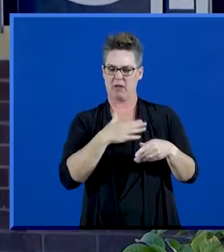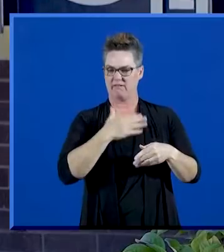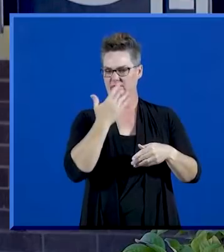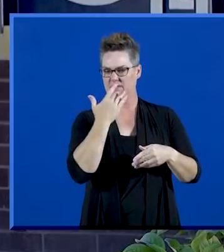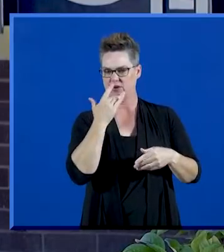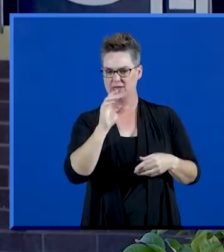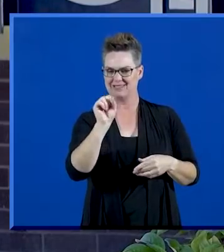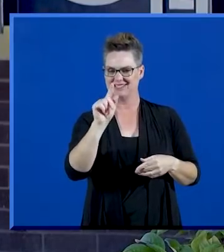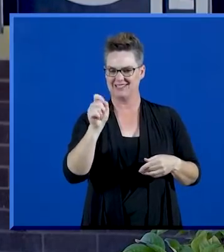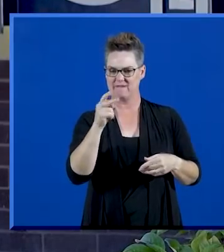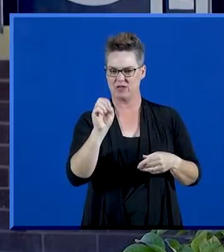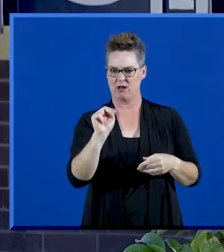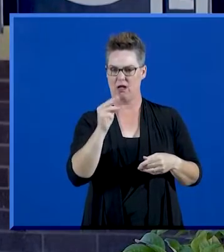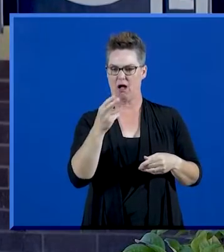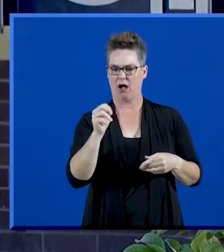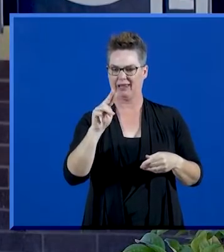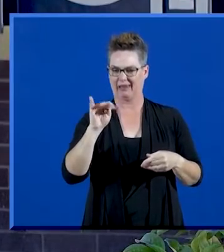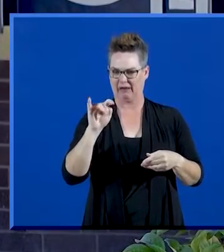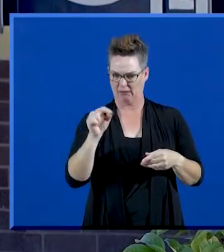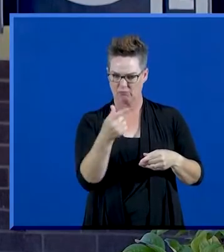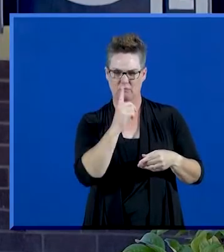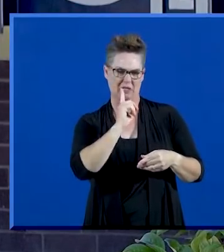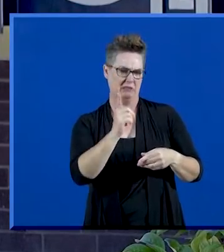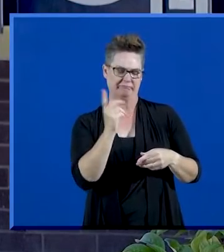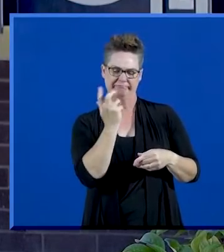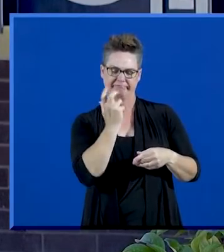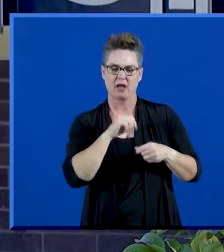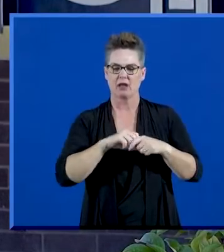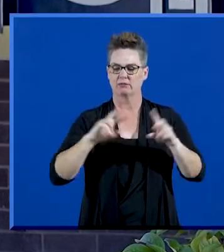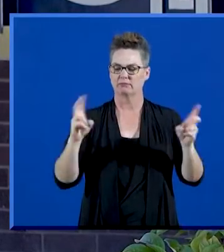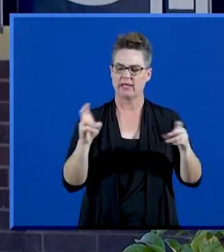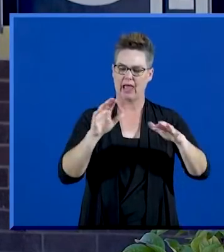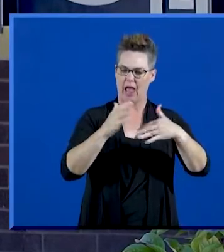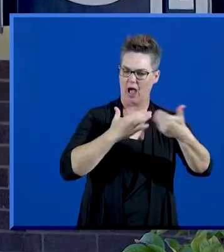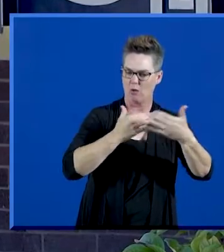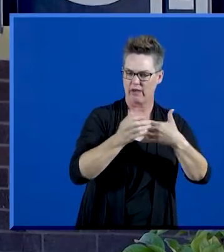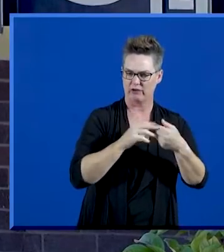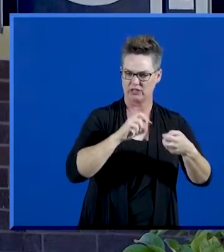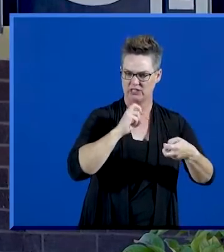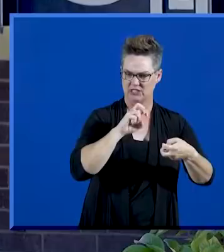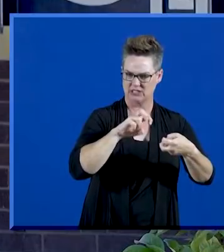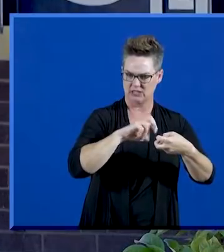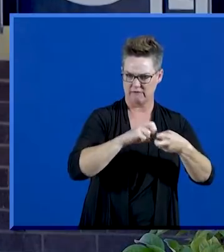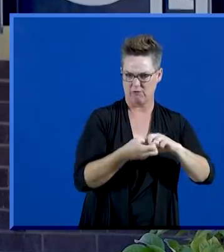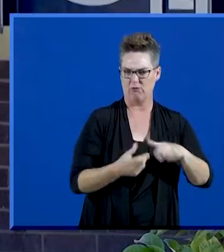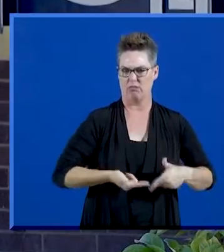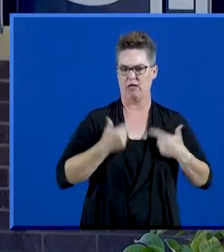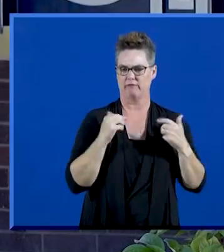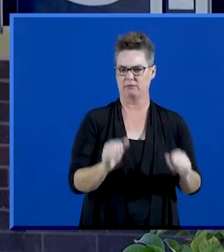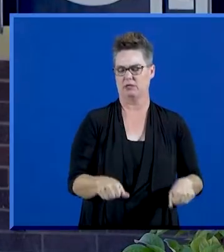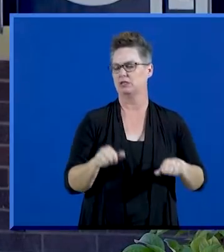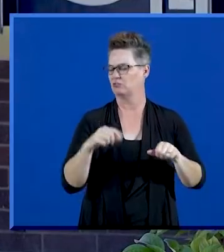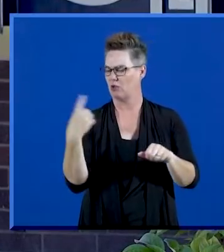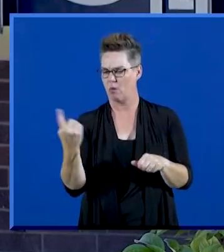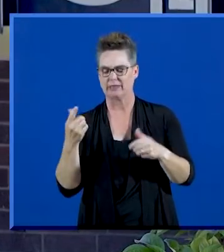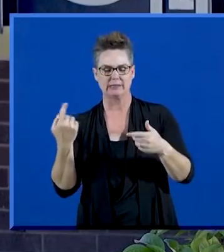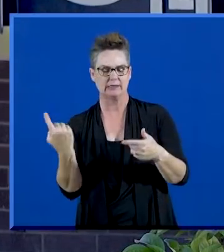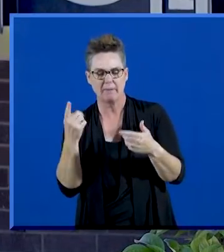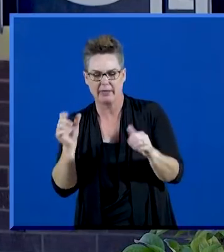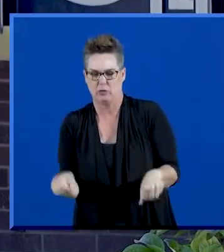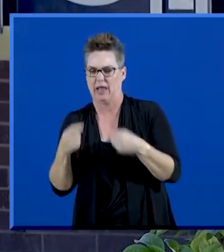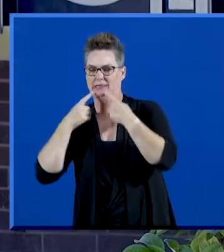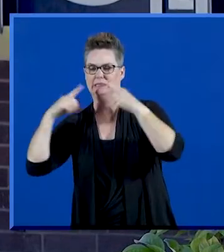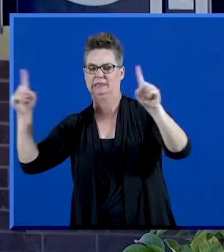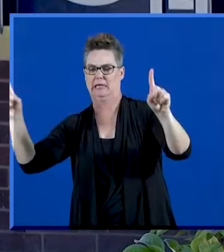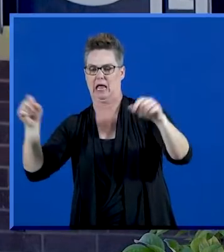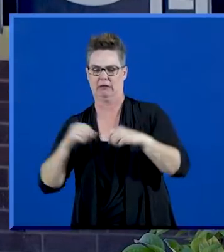this quote from my favorite old dead guy, Stephen Hawking, really stuck with me. However difficult life may seem, there's always something you can do